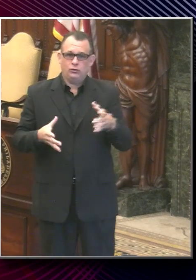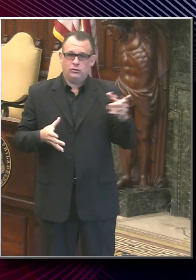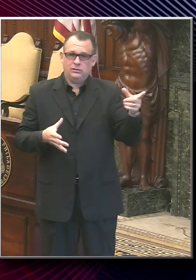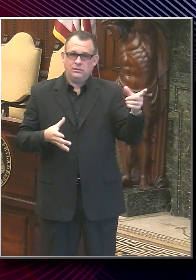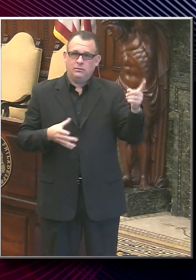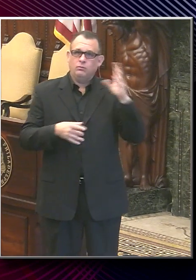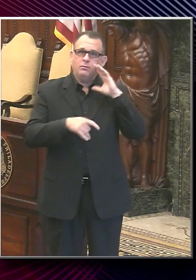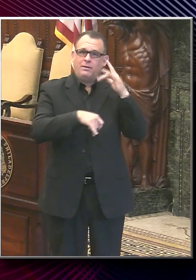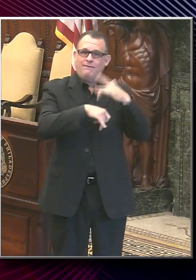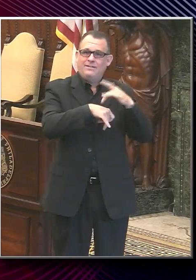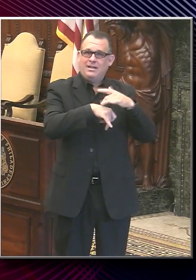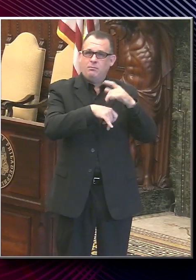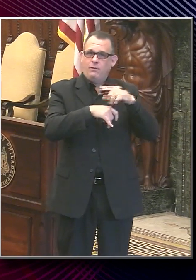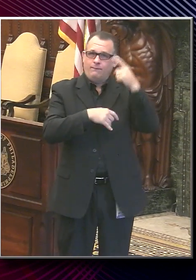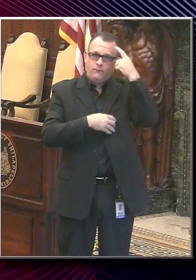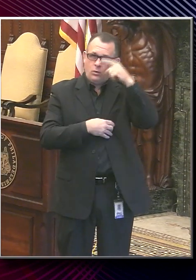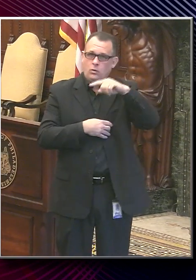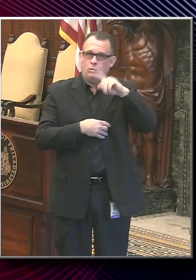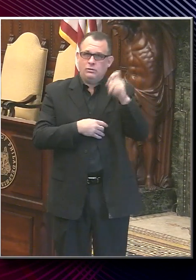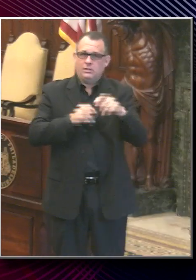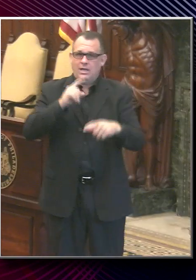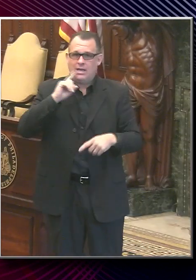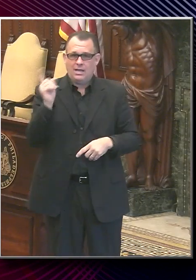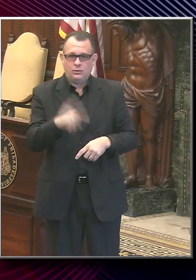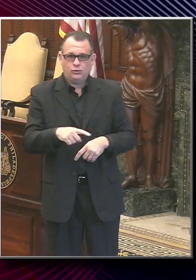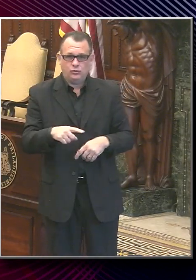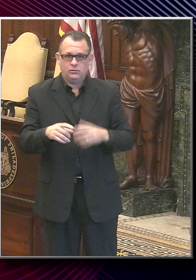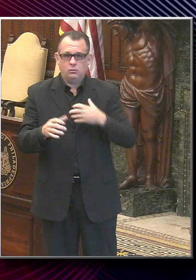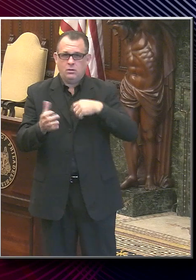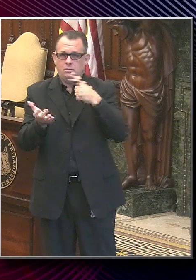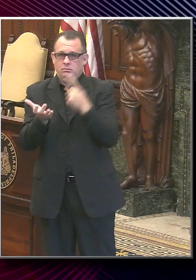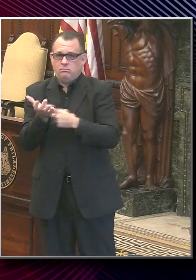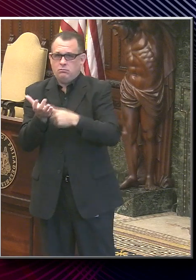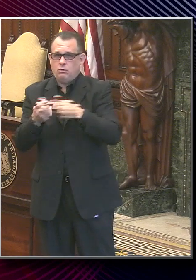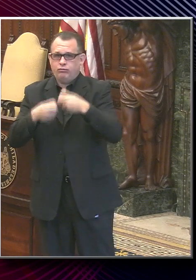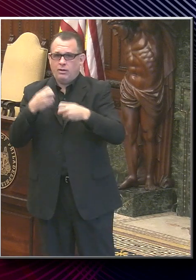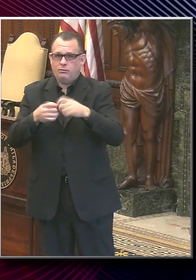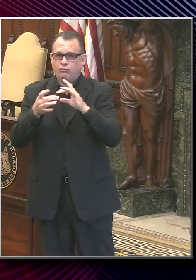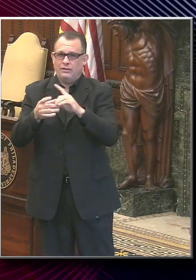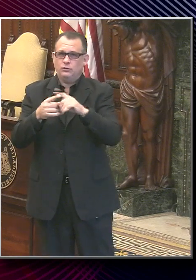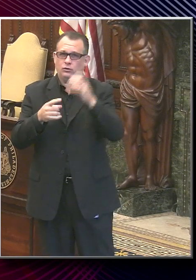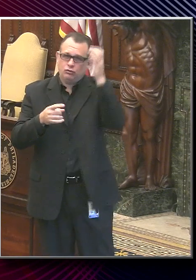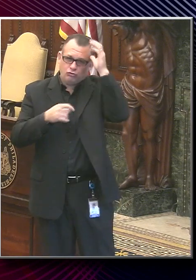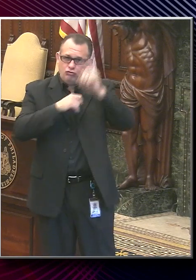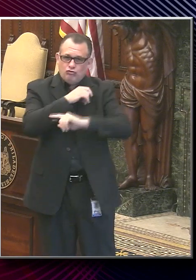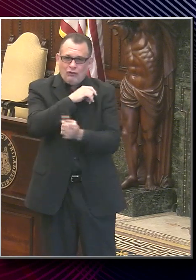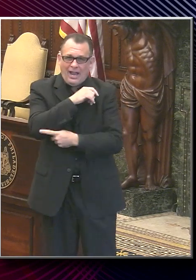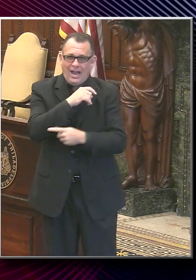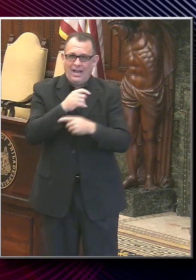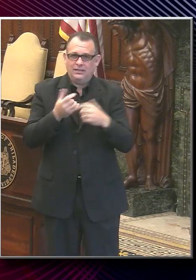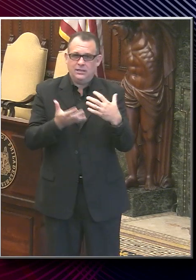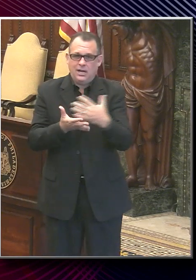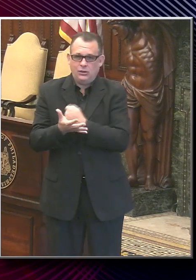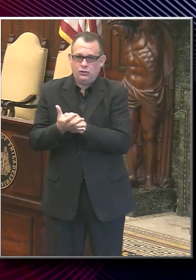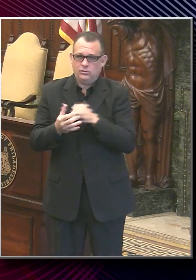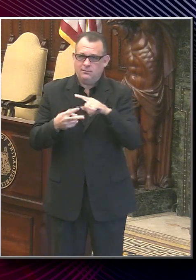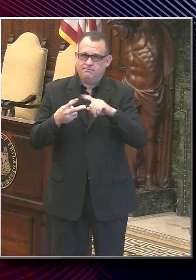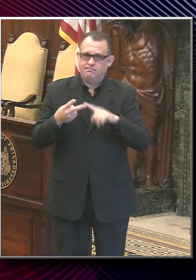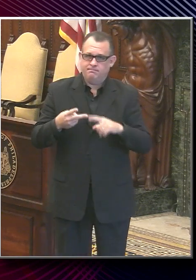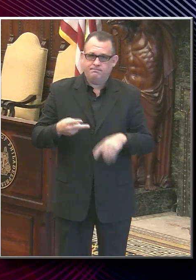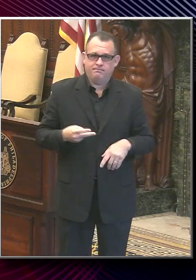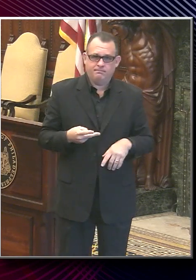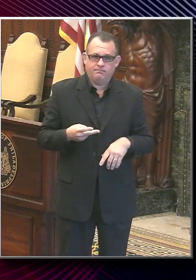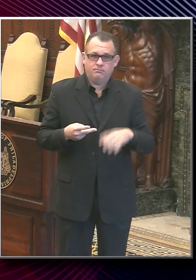few minutes. I also want to talk about the ongoing issues related to trash and recycling collection. Every day, our